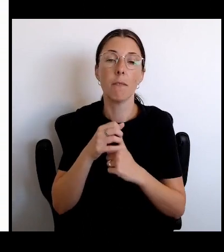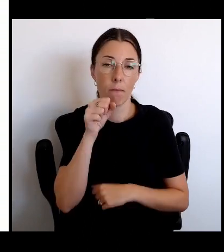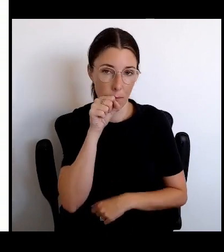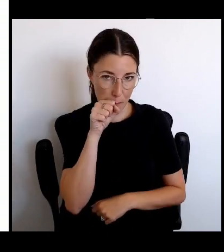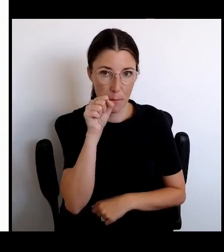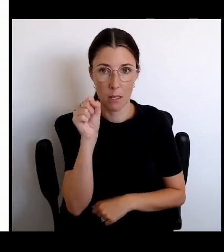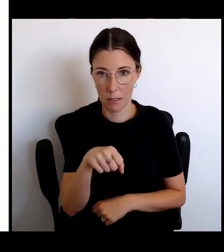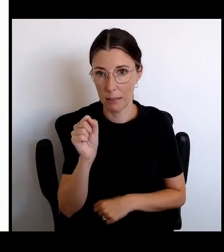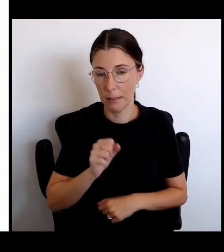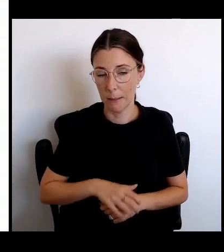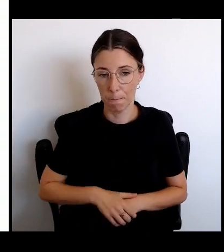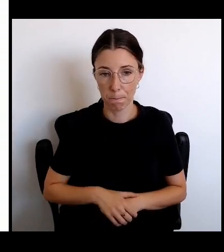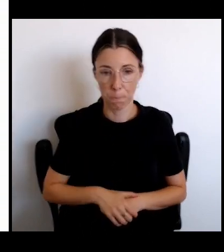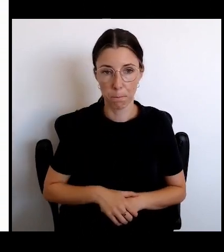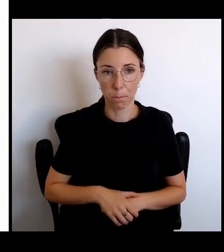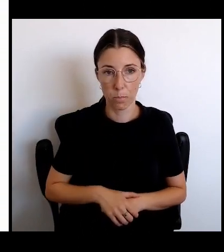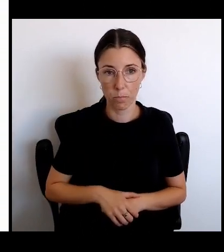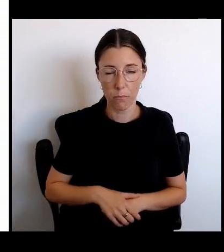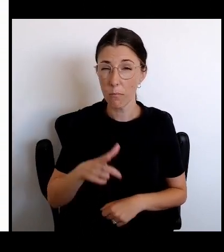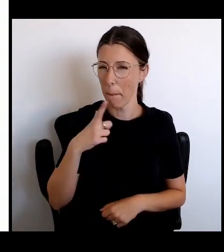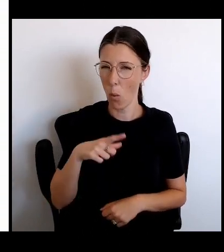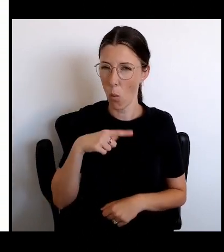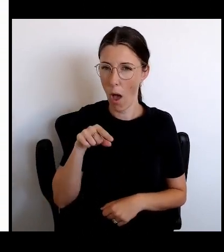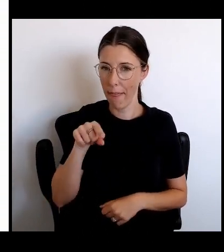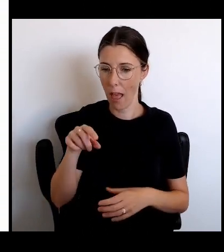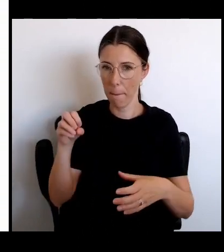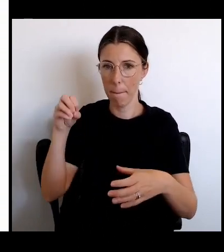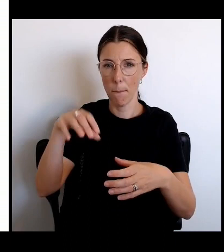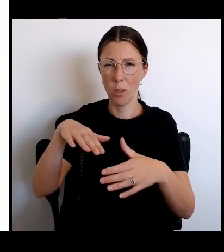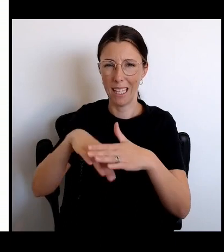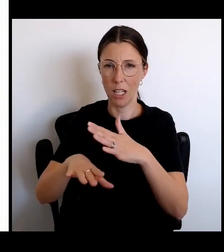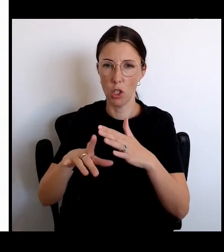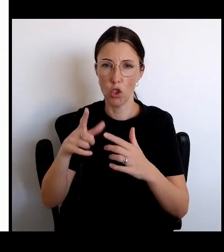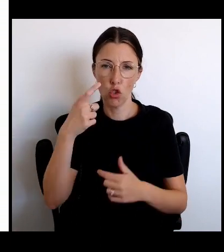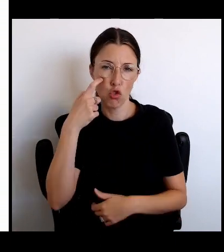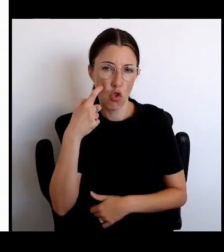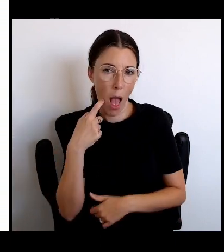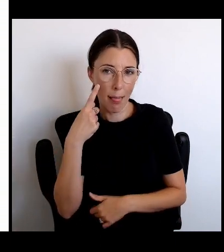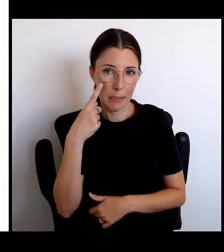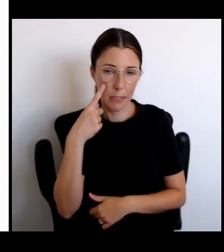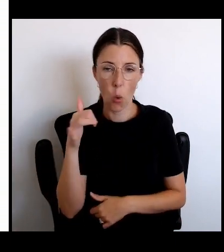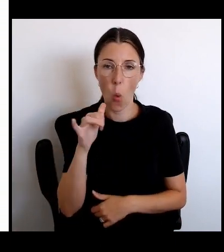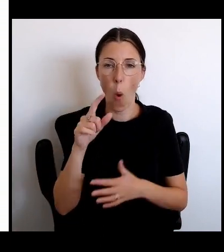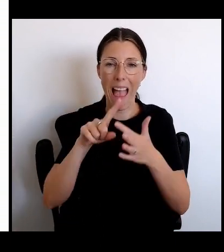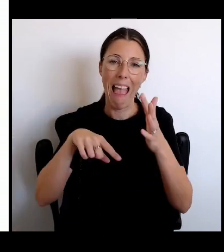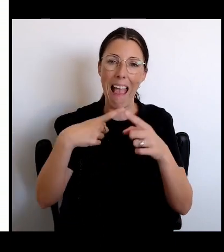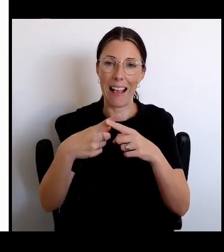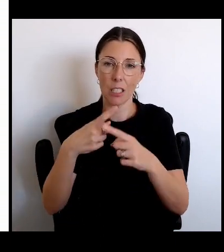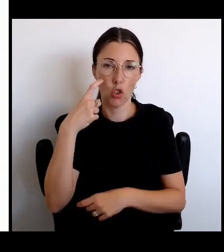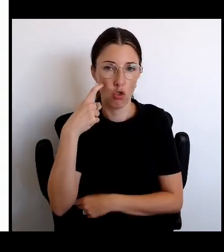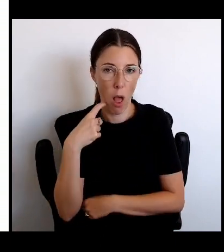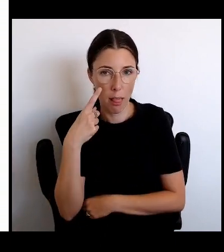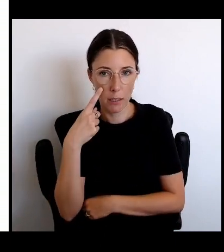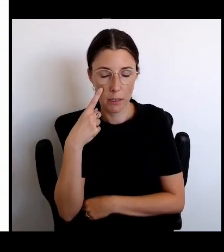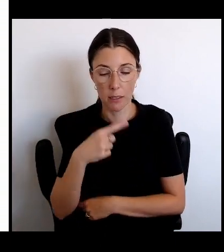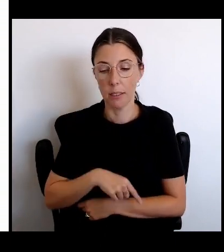So what is putting them in the trialist or ex-trialist segment? Well, it's the fact that they have